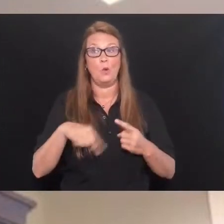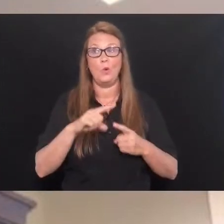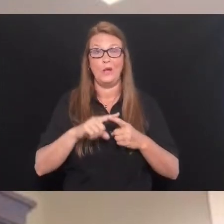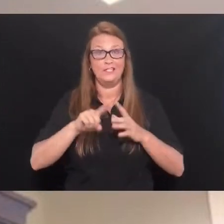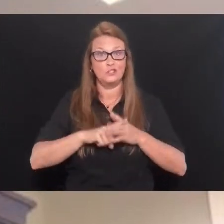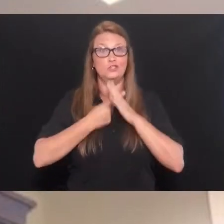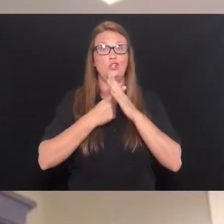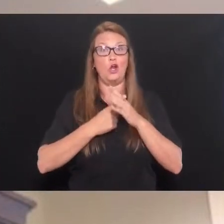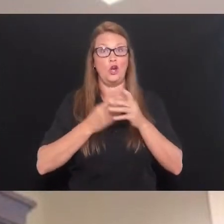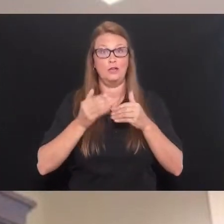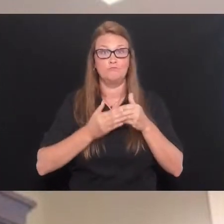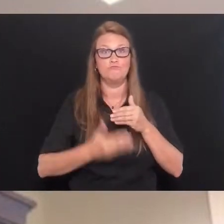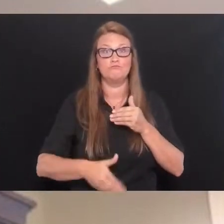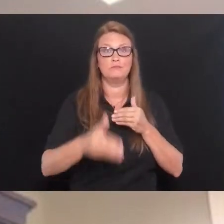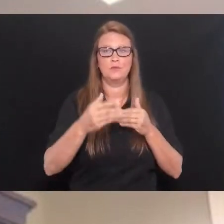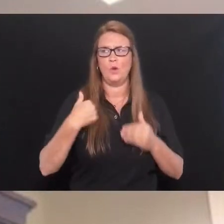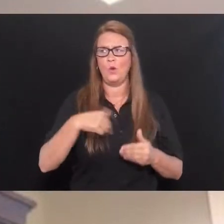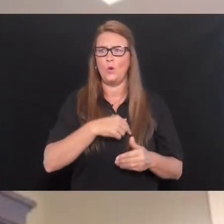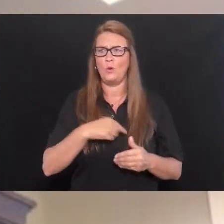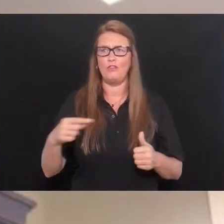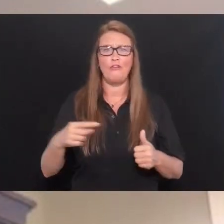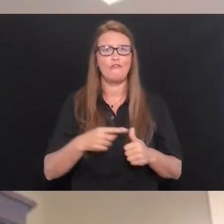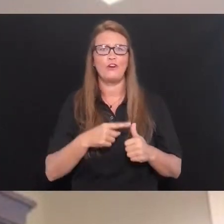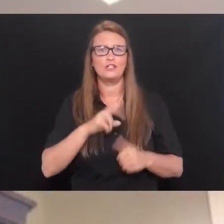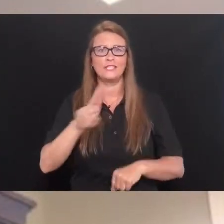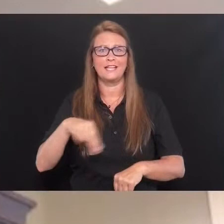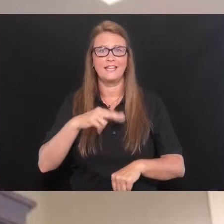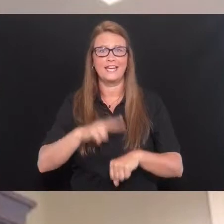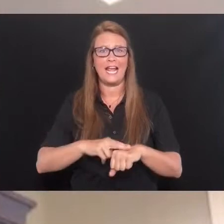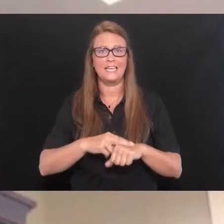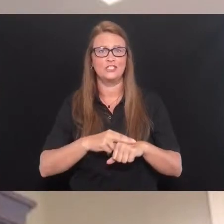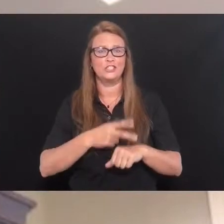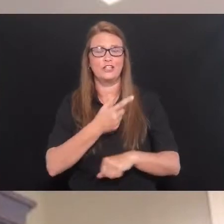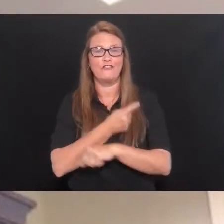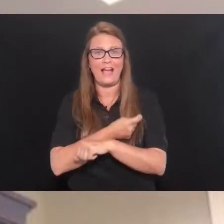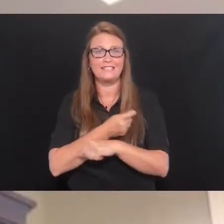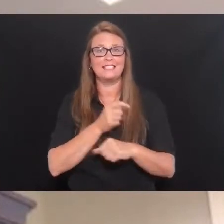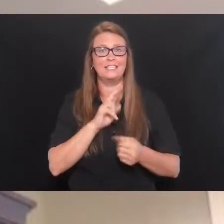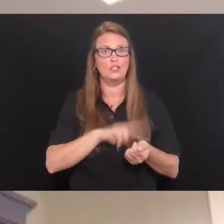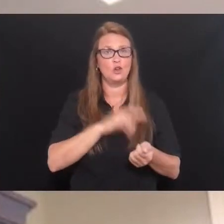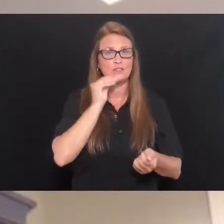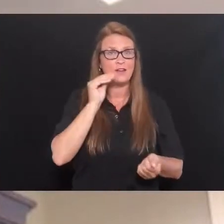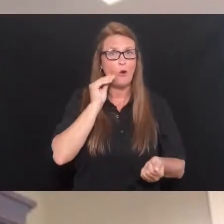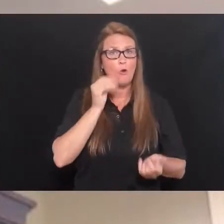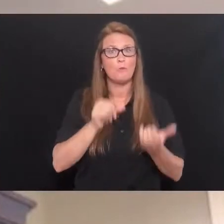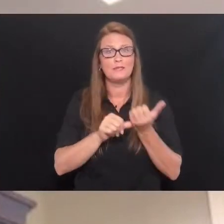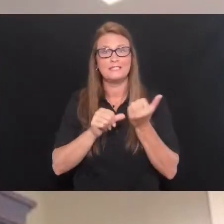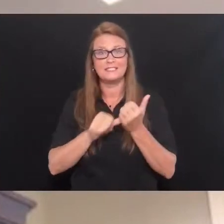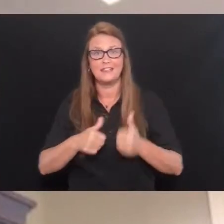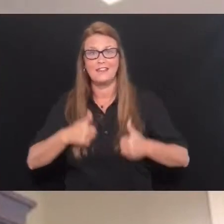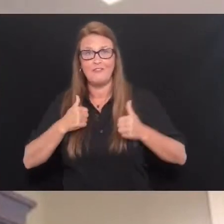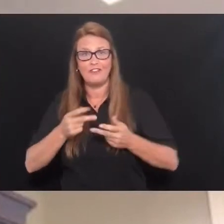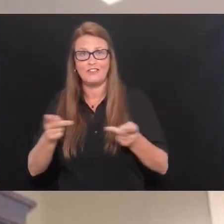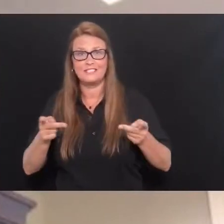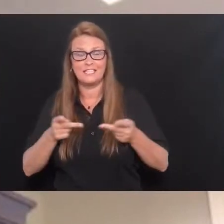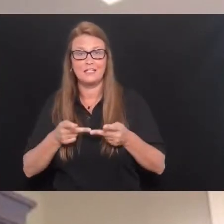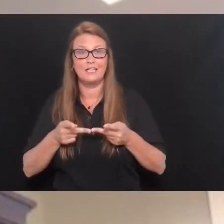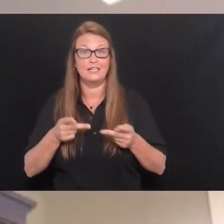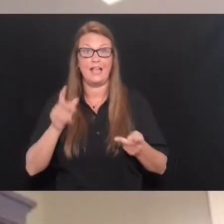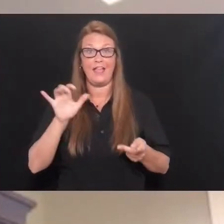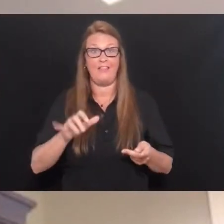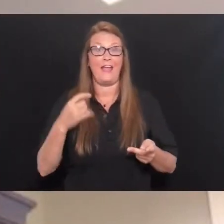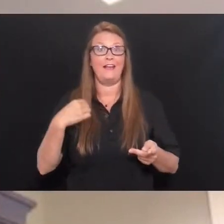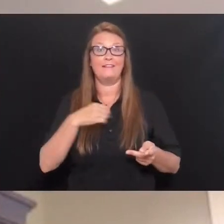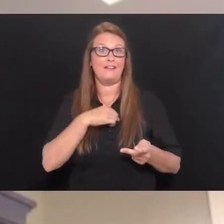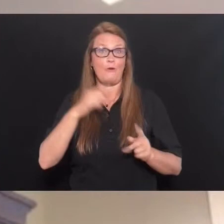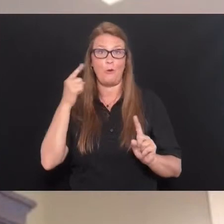being the first in the nation to vaccinate nursing home and assisted living facilities, that will be our